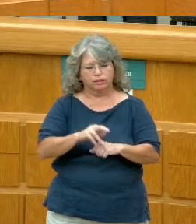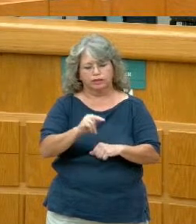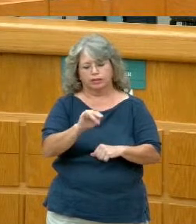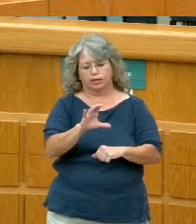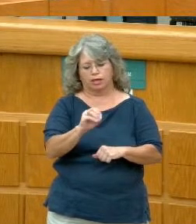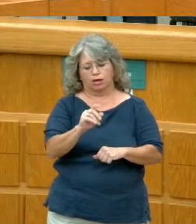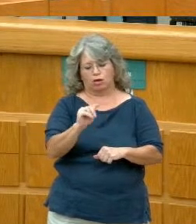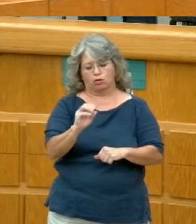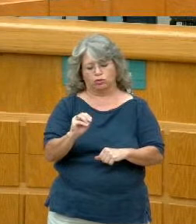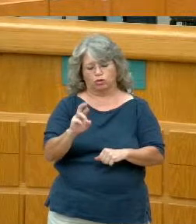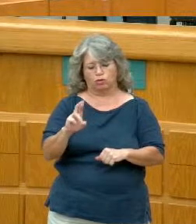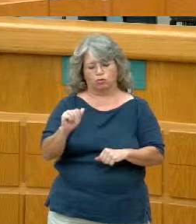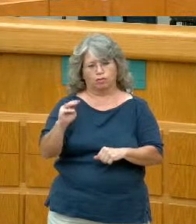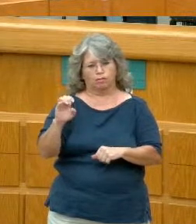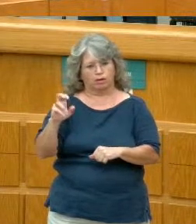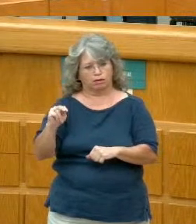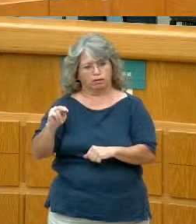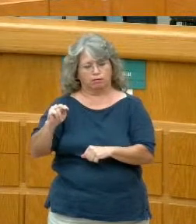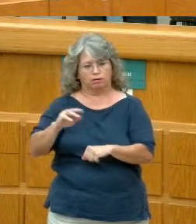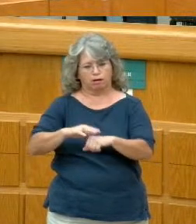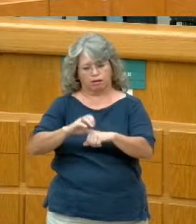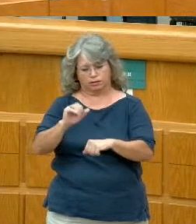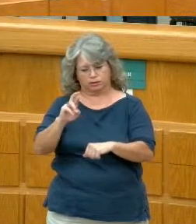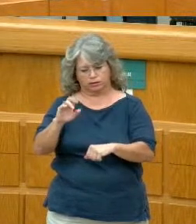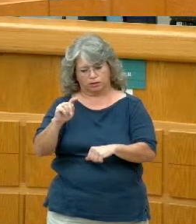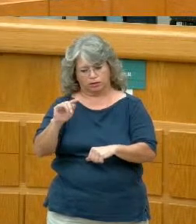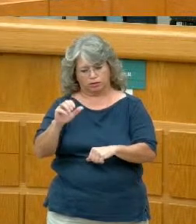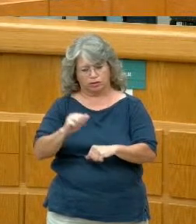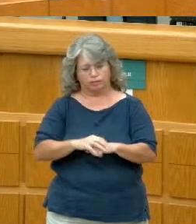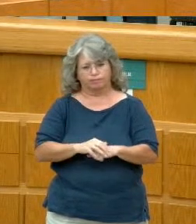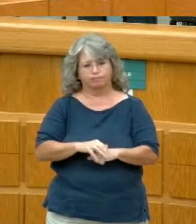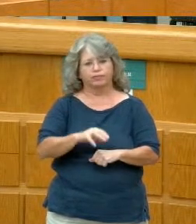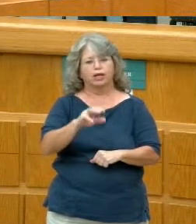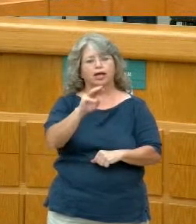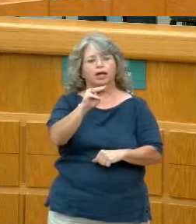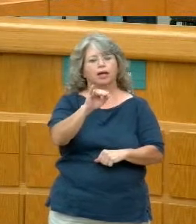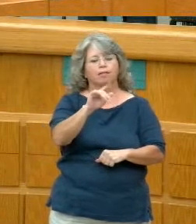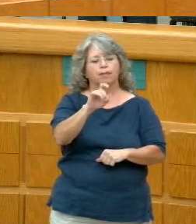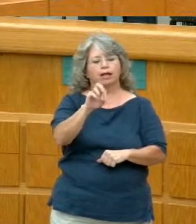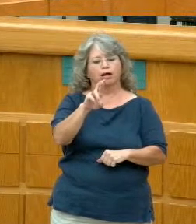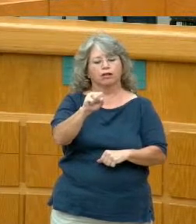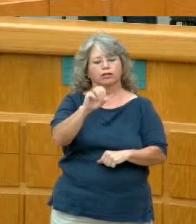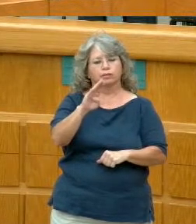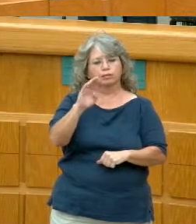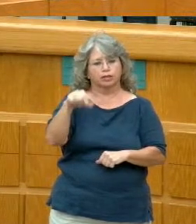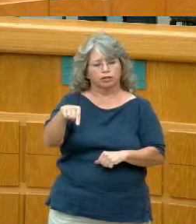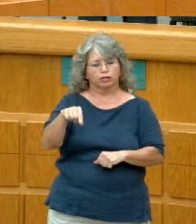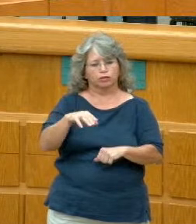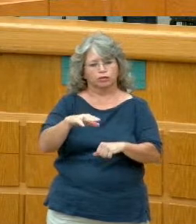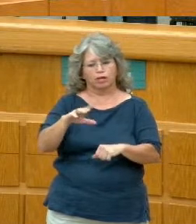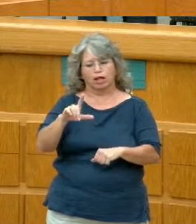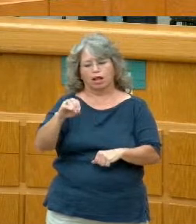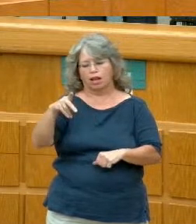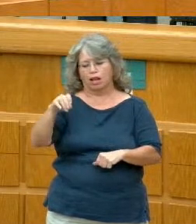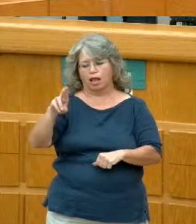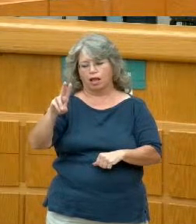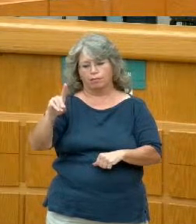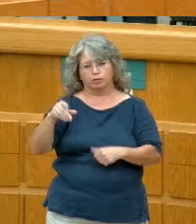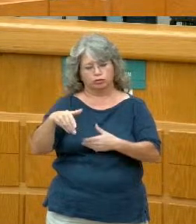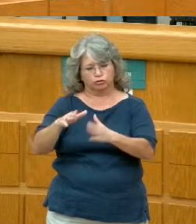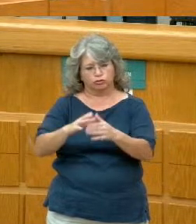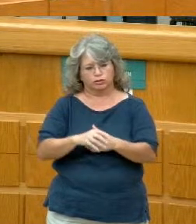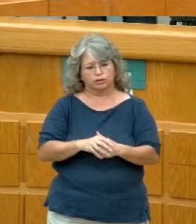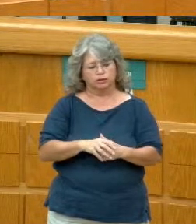Mikoto Raymond, 6133 Saratoga, Miller's Barbecue, 1035 Leopard